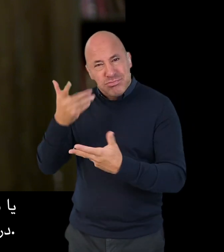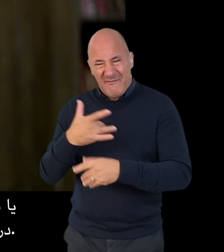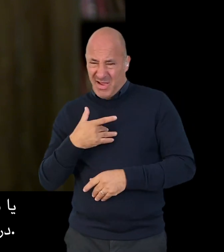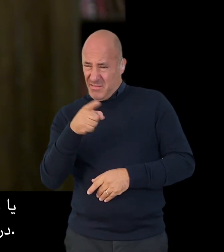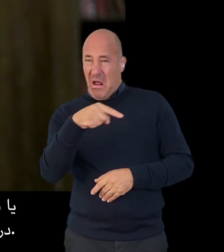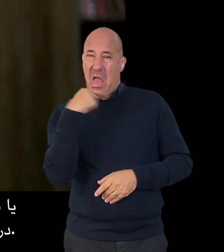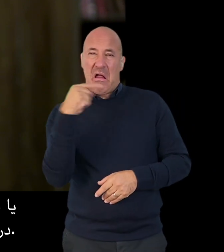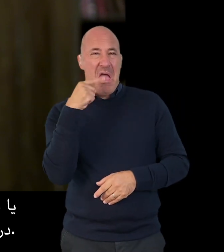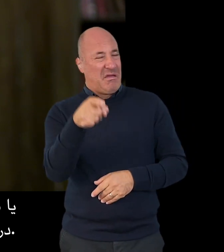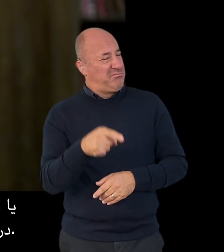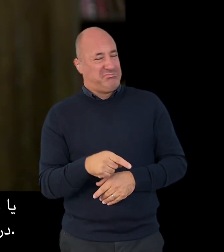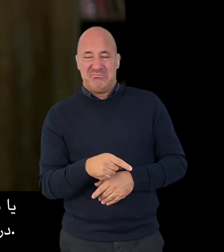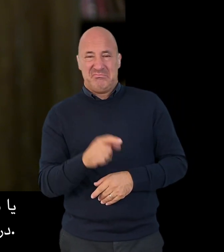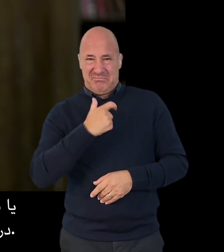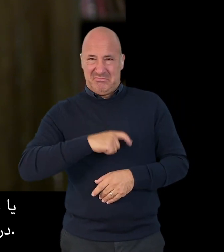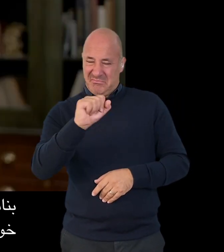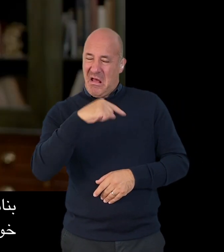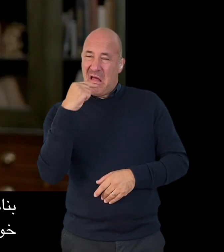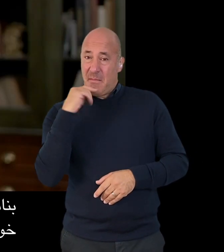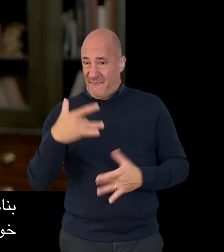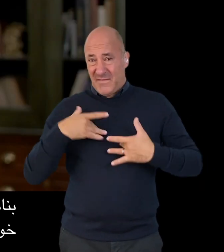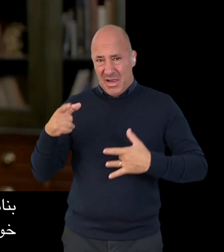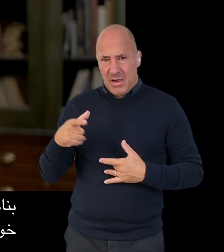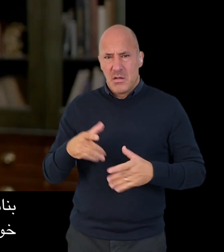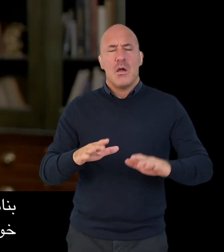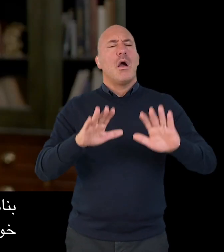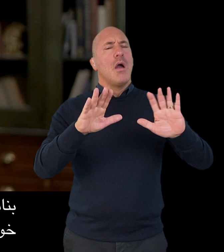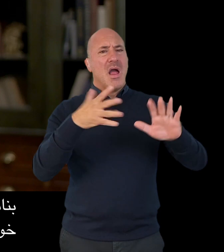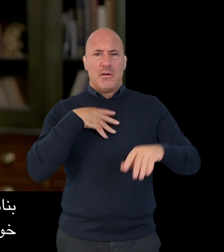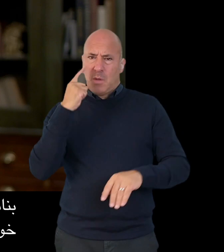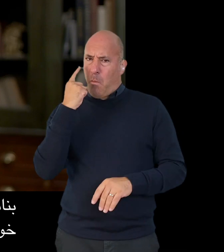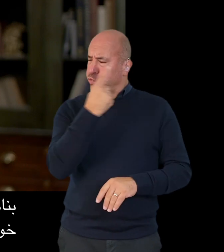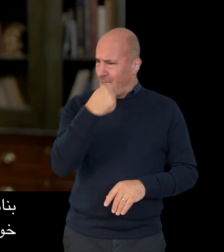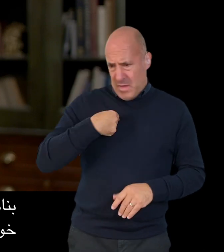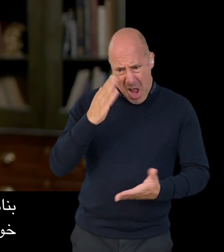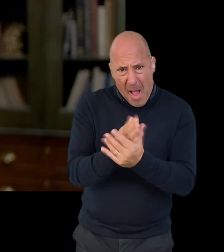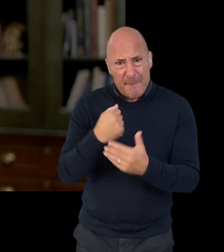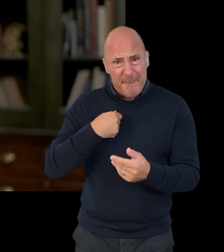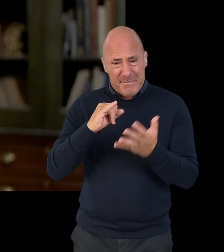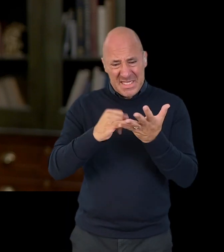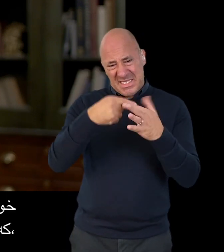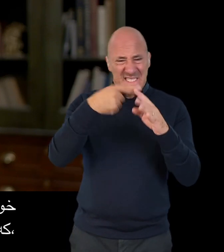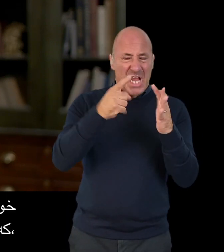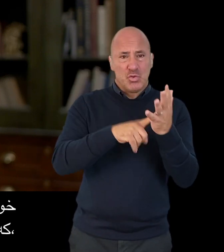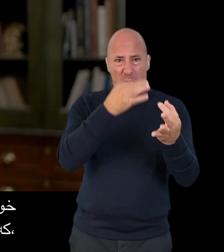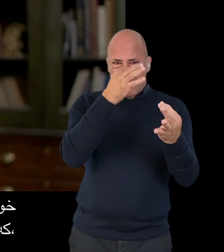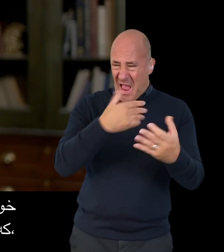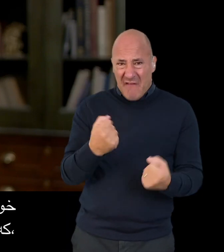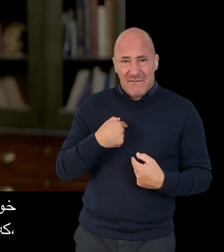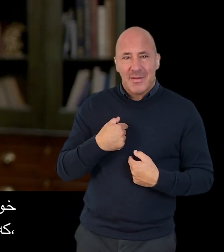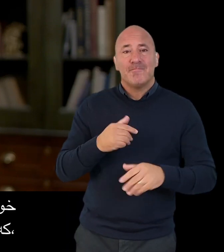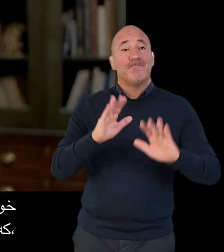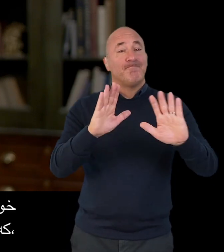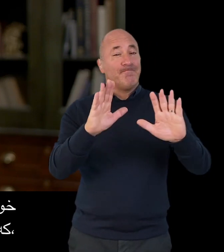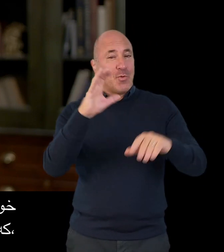your sexual orientation or gender identity. So how do you prove your sexual orientation? Well, the key thing is that there